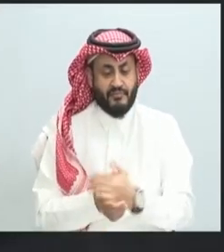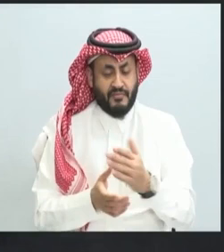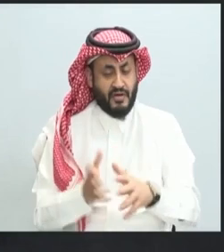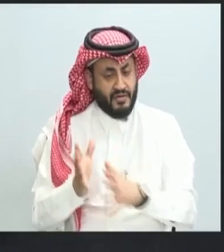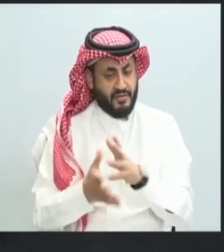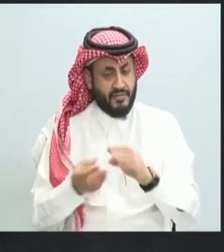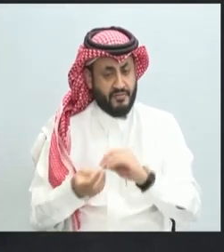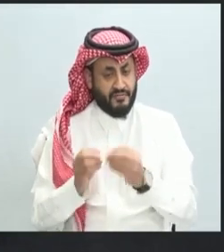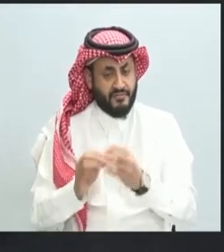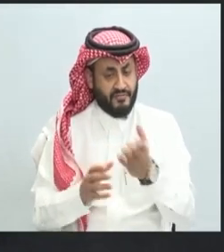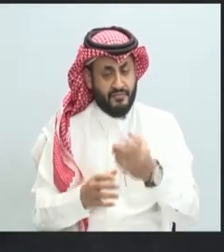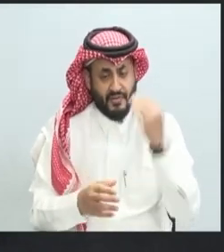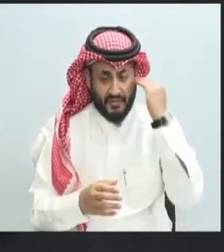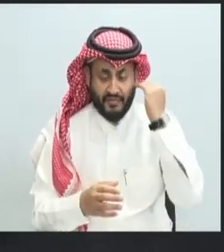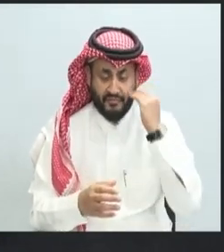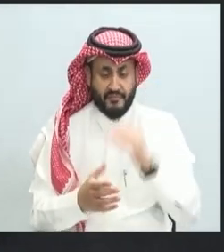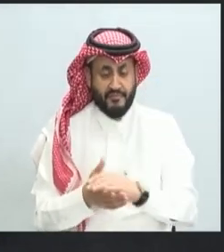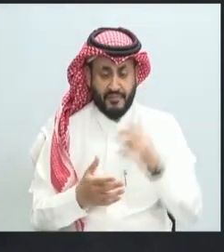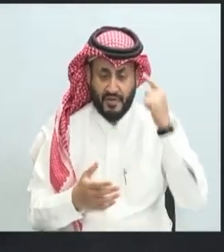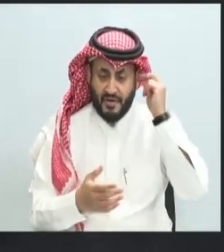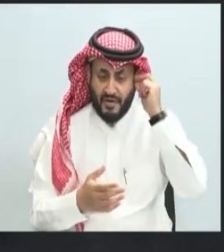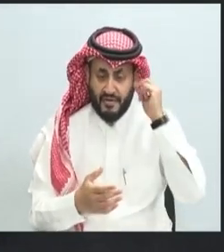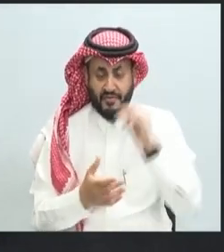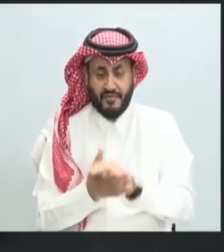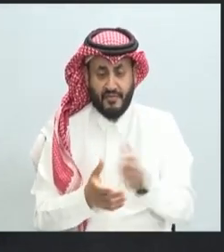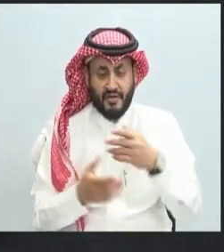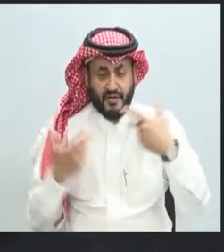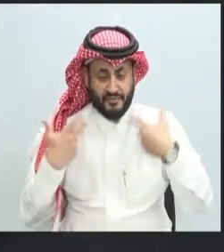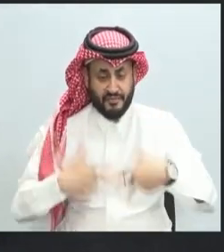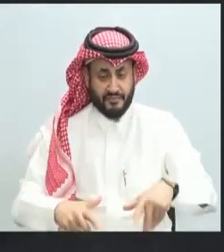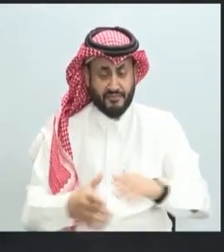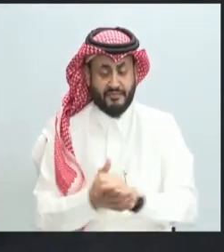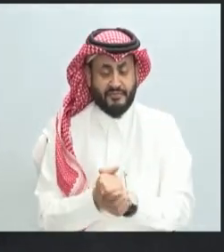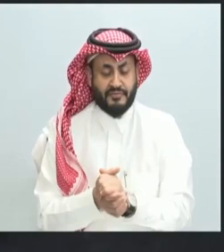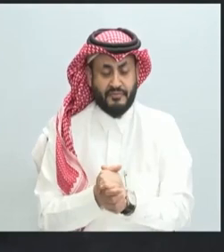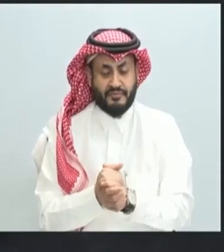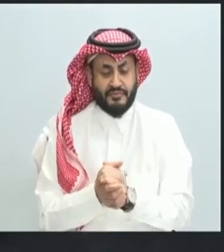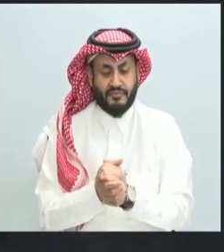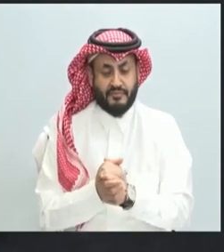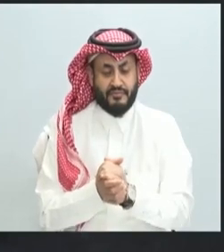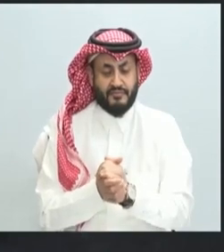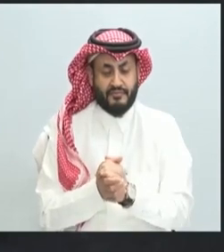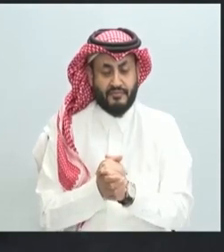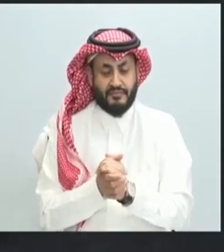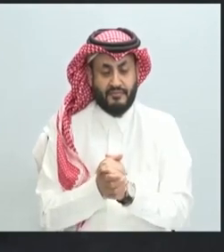describe this girl's hair, and also we describe what is she